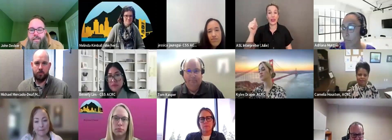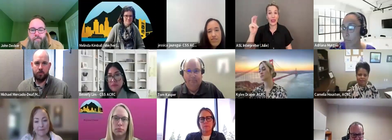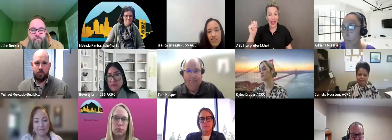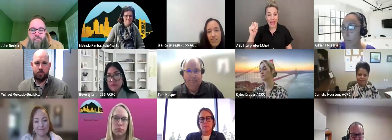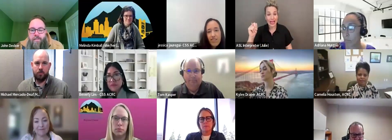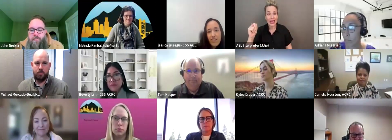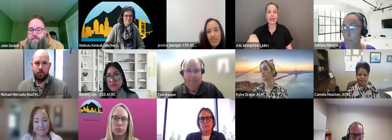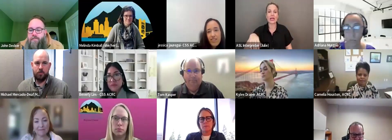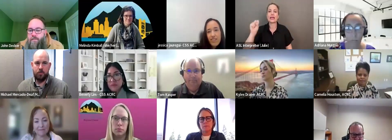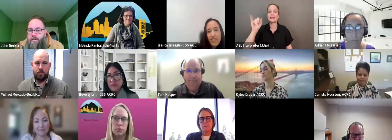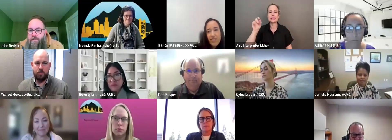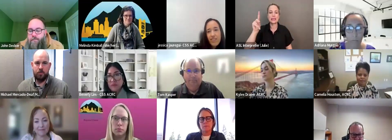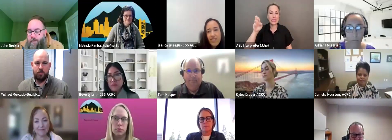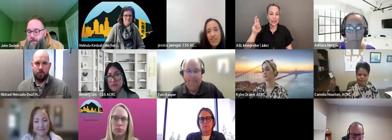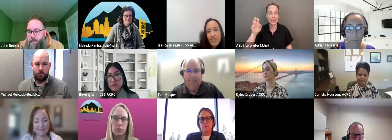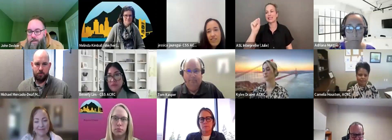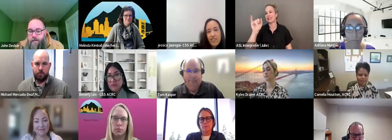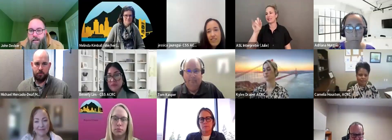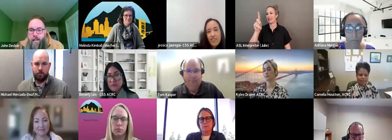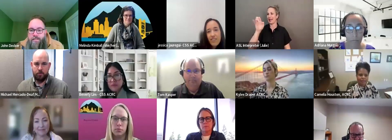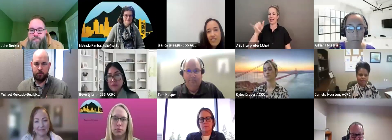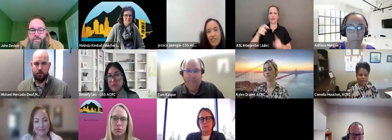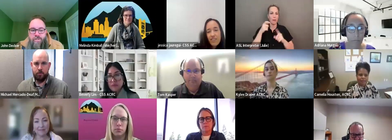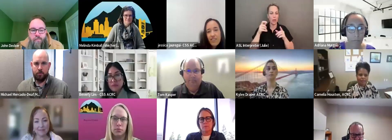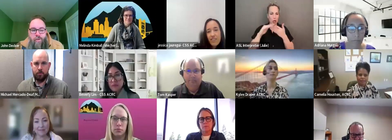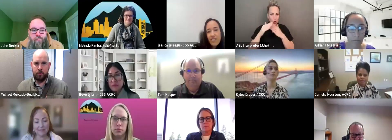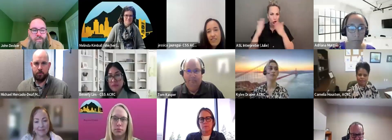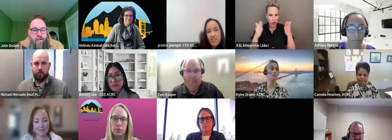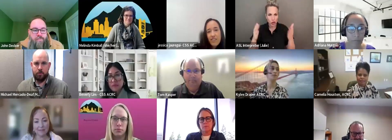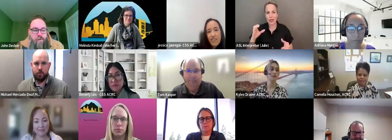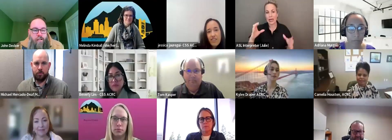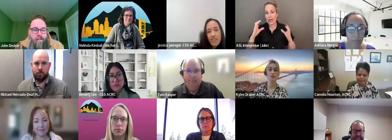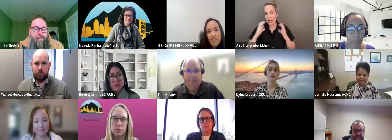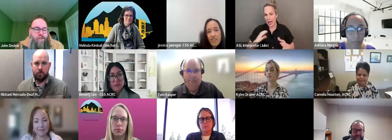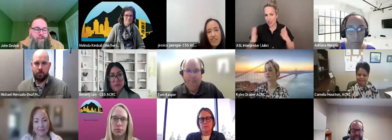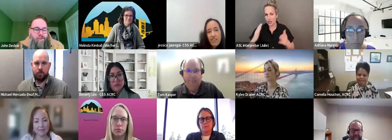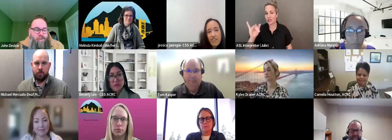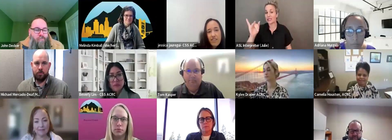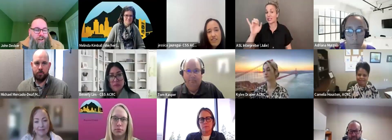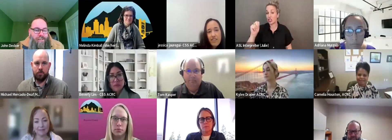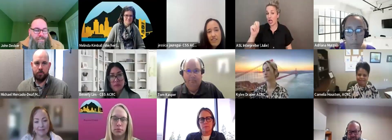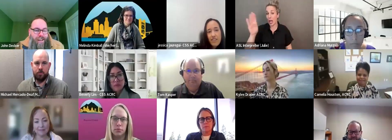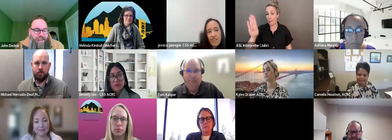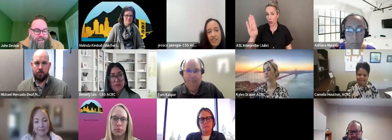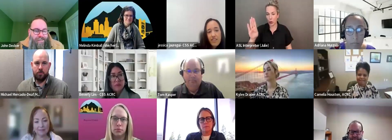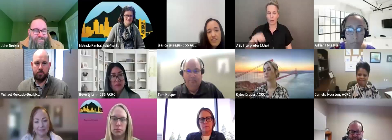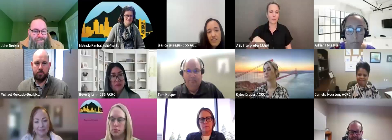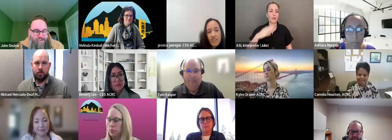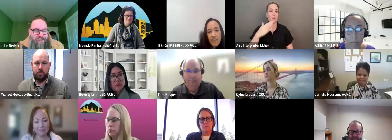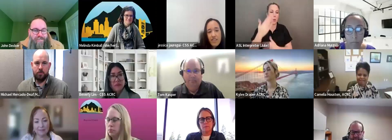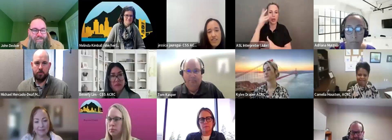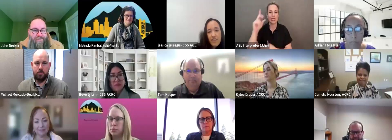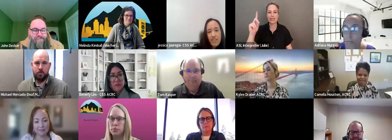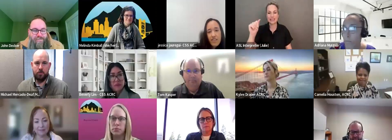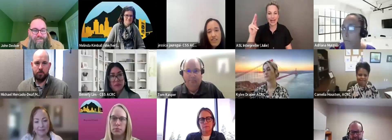Ethan. And Sydney from Community Services, our director of client services. Jen Bloom is on as well. Good morning, Dana.